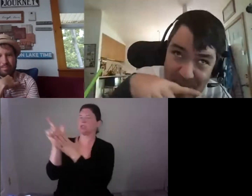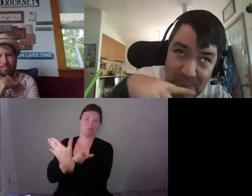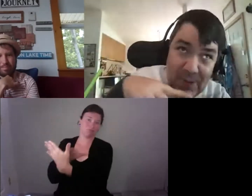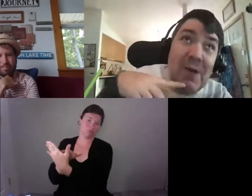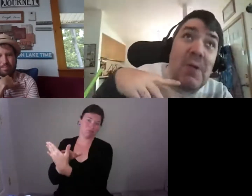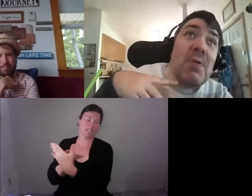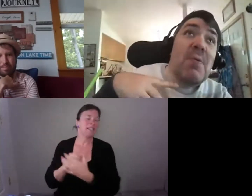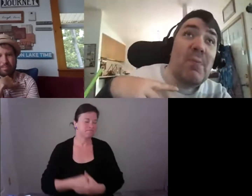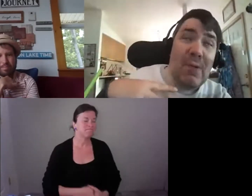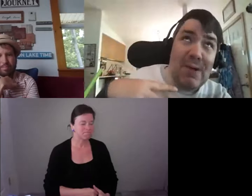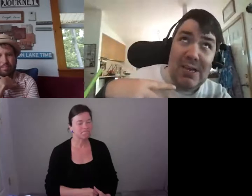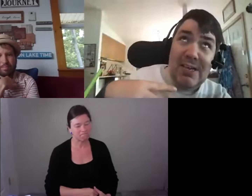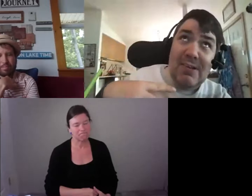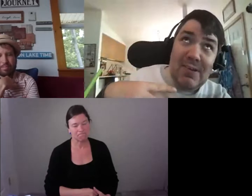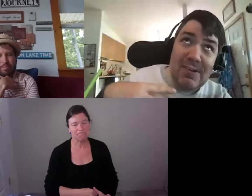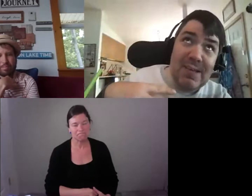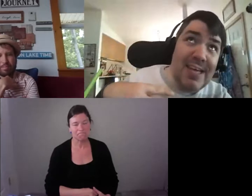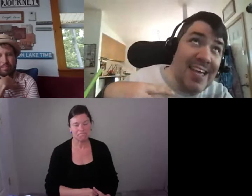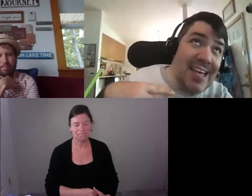just important